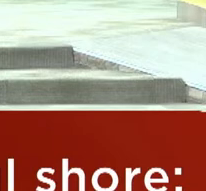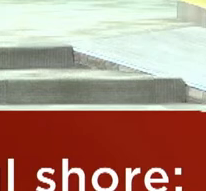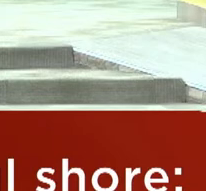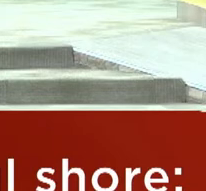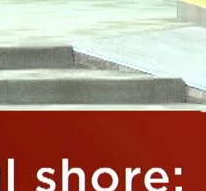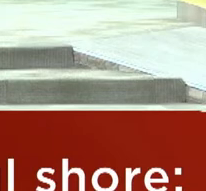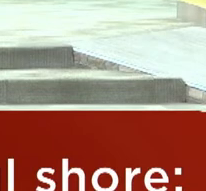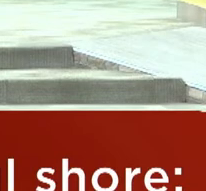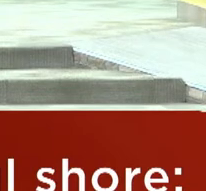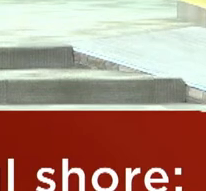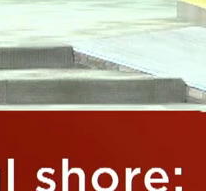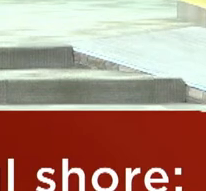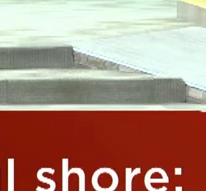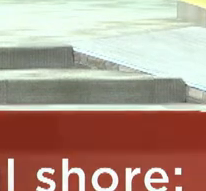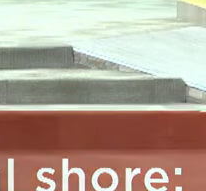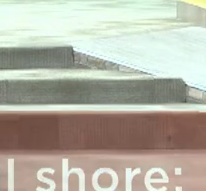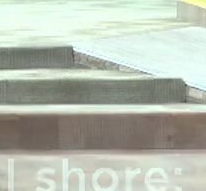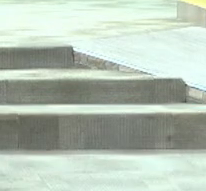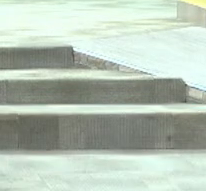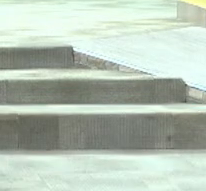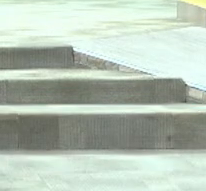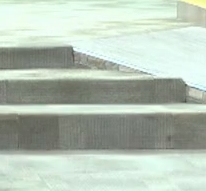beautiful